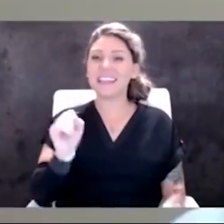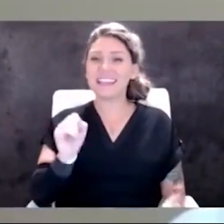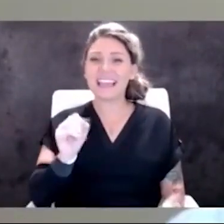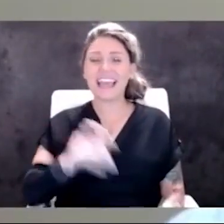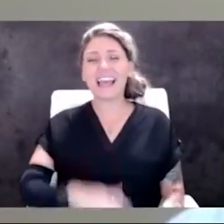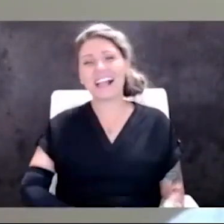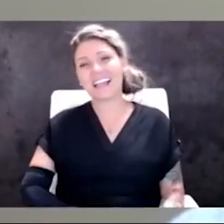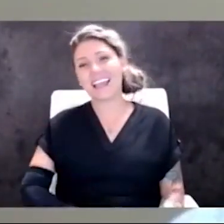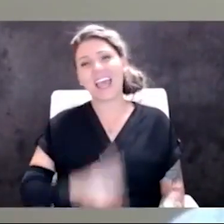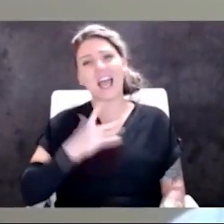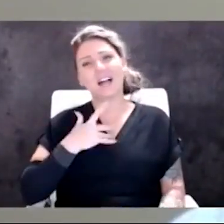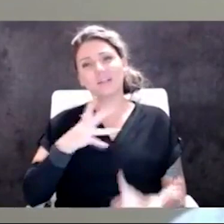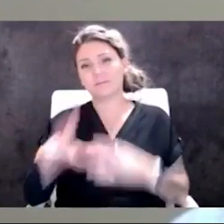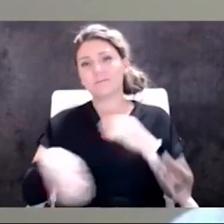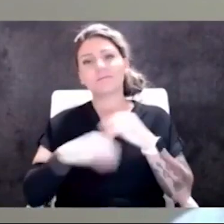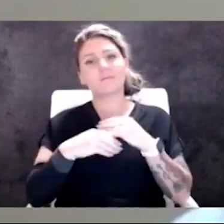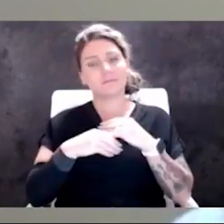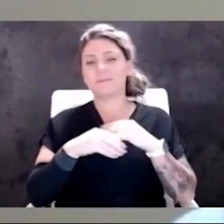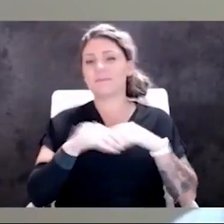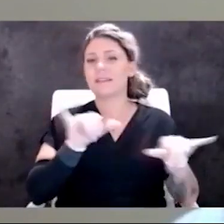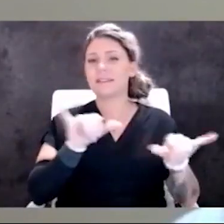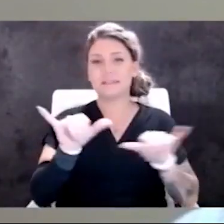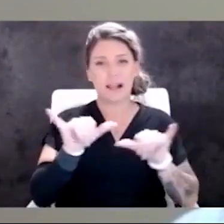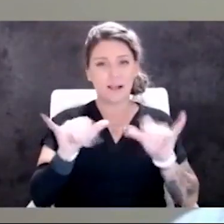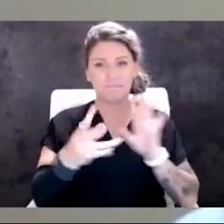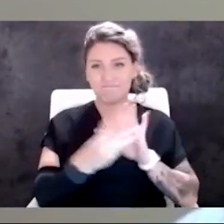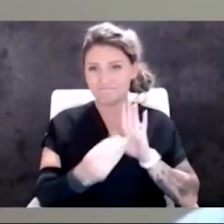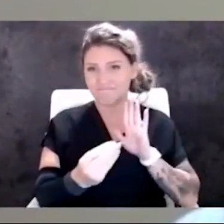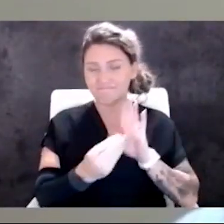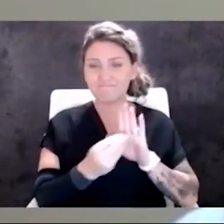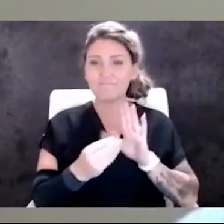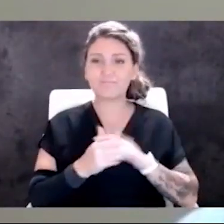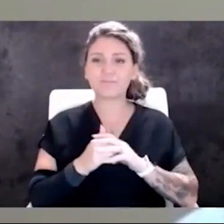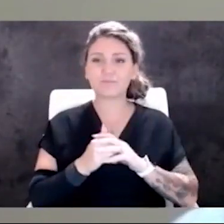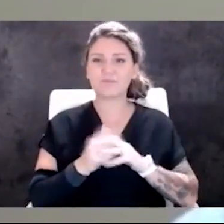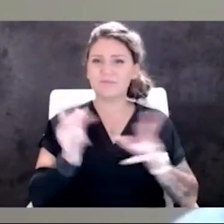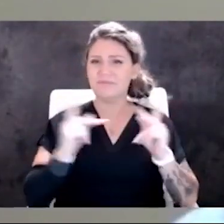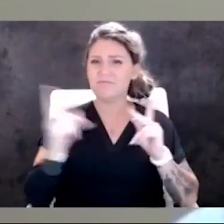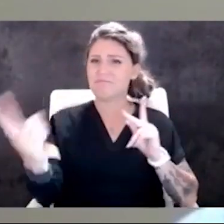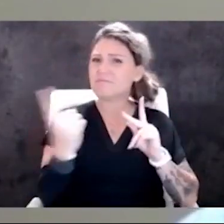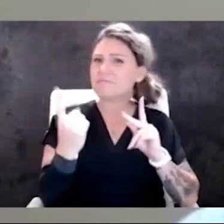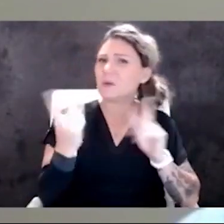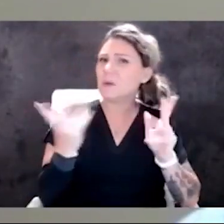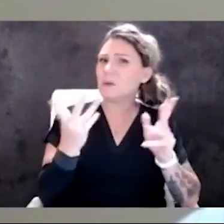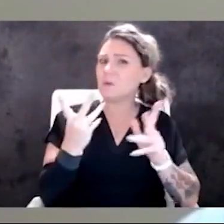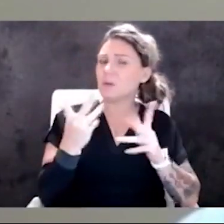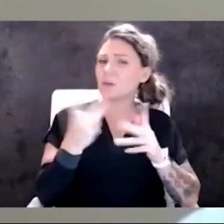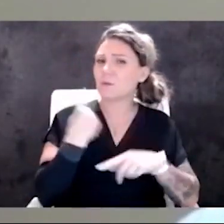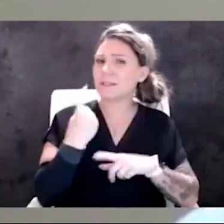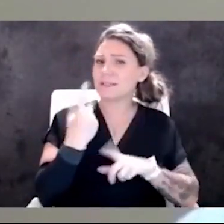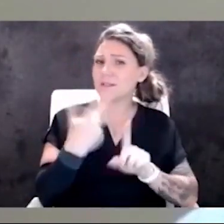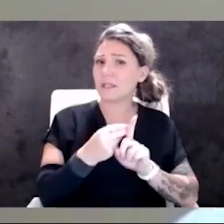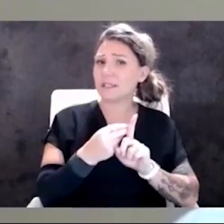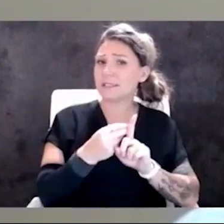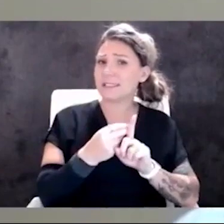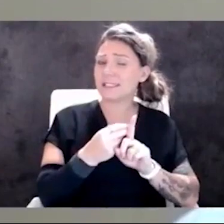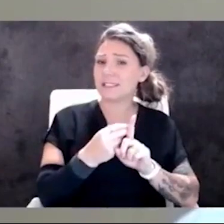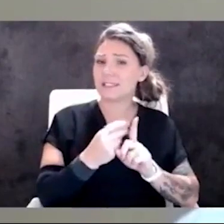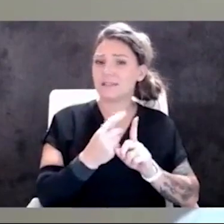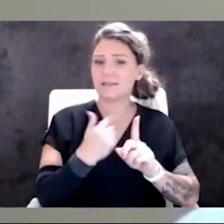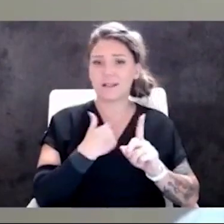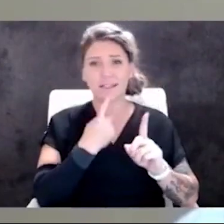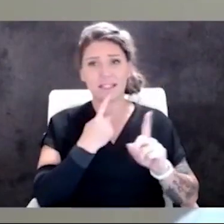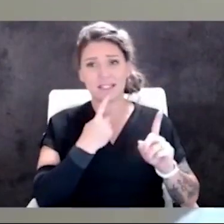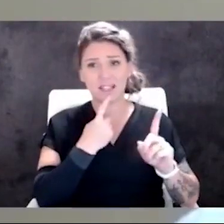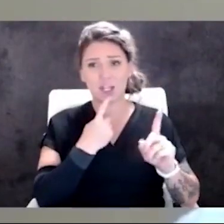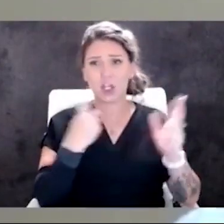would echo that, everyone, and so many people come to asking me, well, what are the risks of the vaccine? And then I say